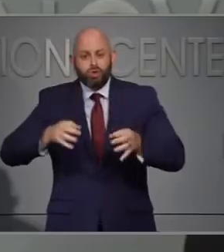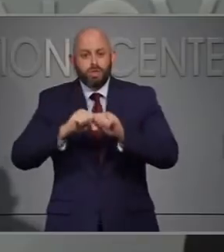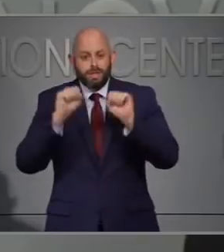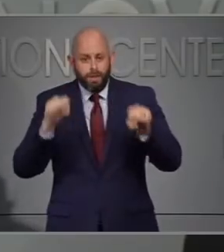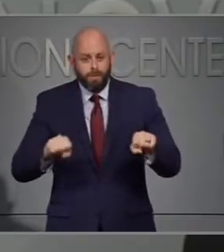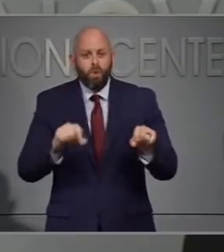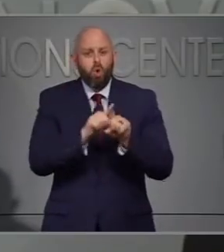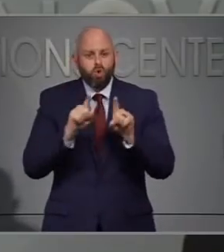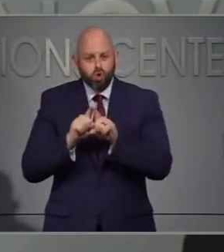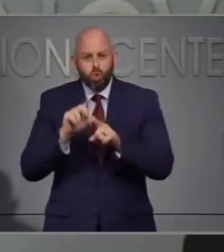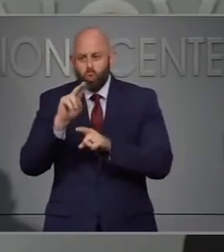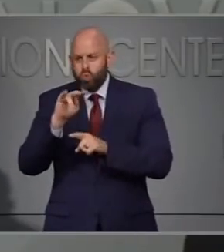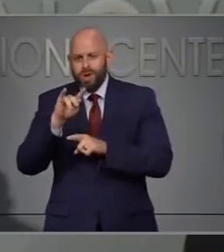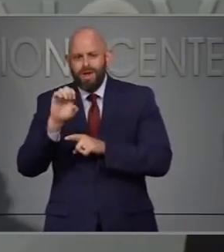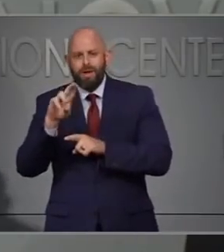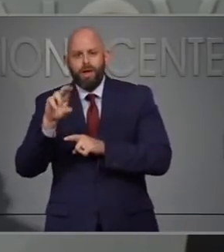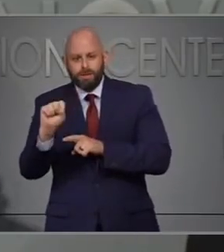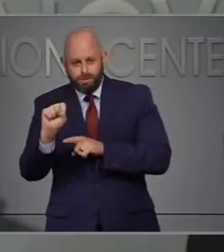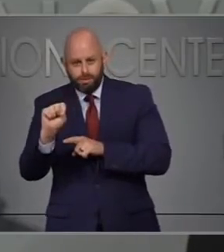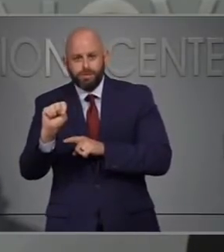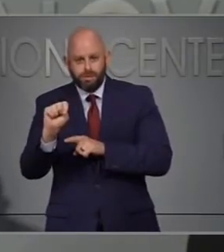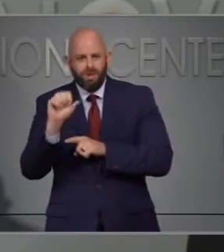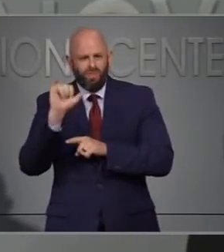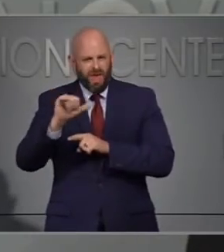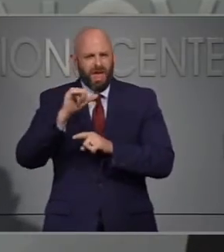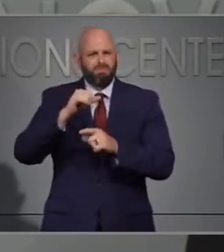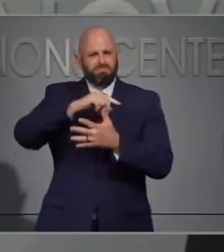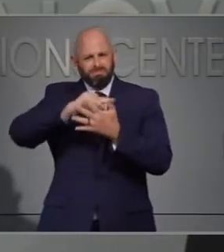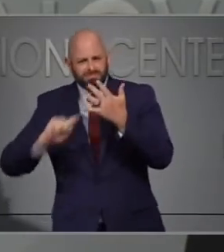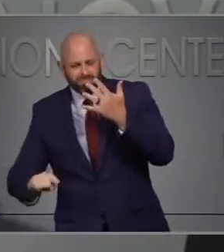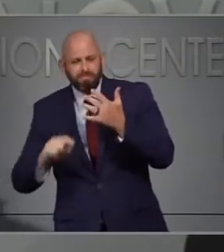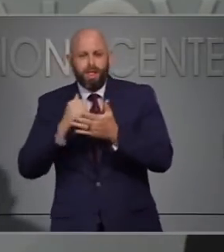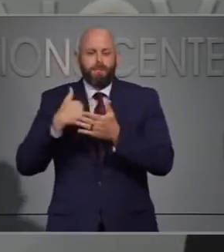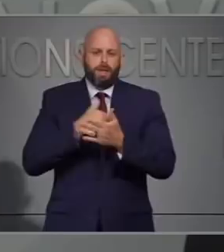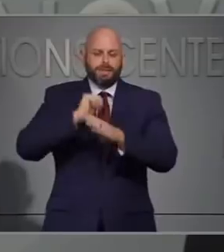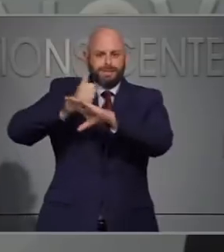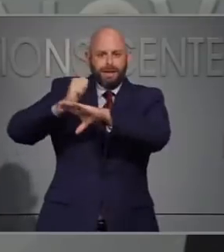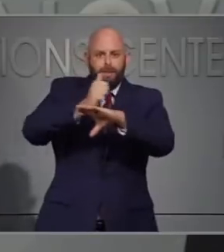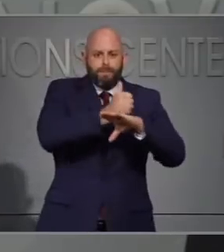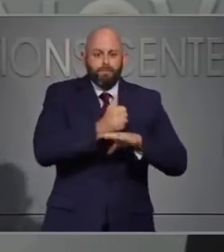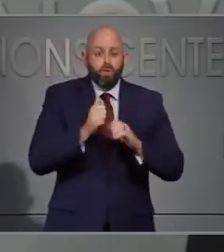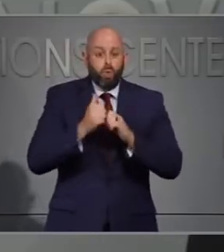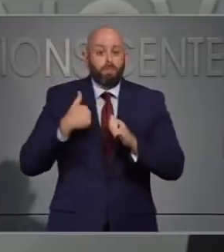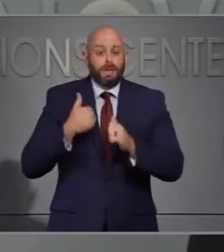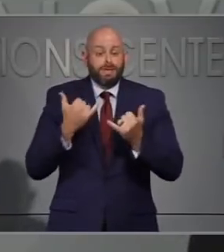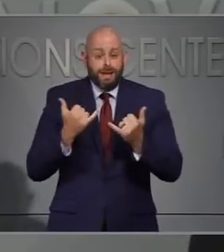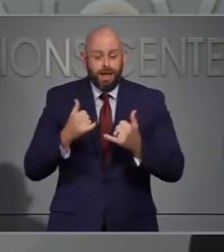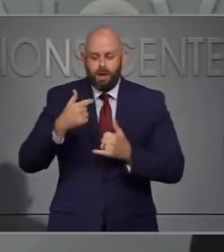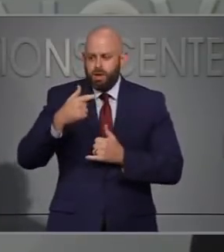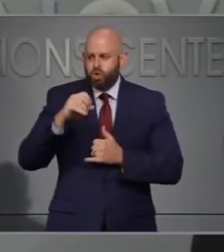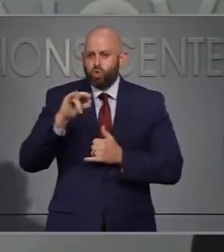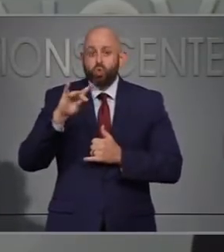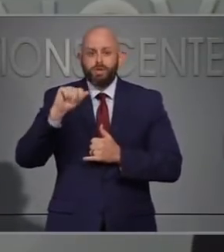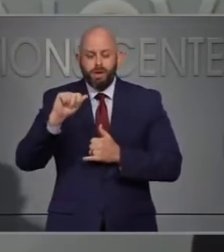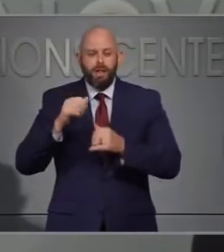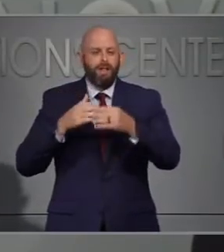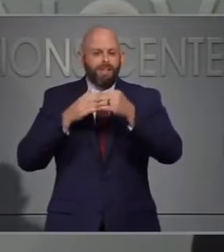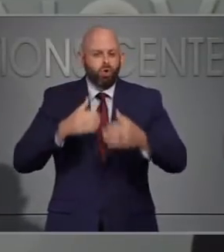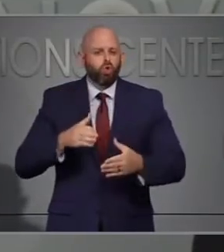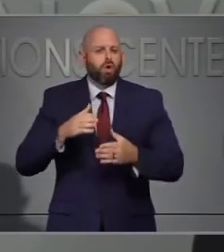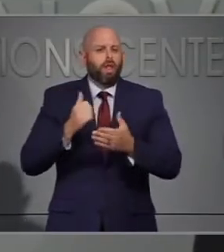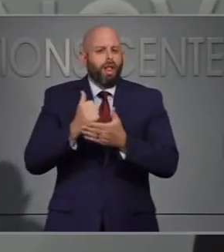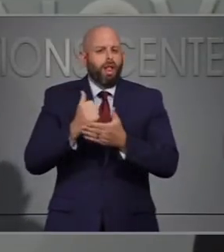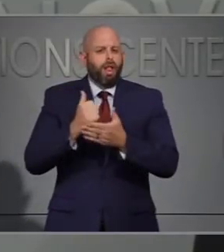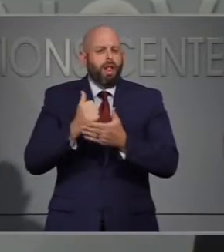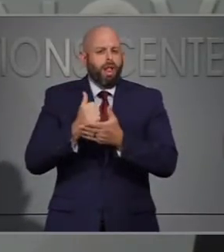Unite Us. With me today is Georgina Dukes, the Unite Us Network Director, to share more about this important milestone, and I'll turn